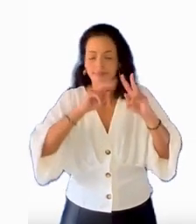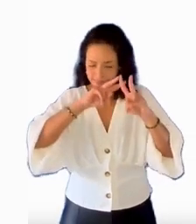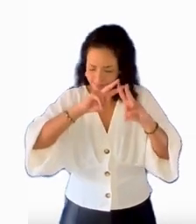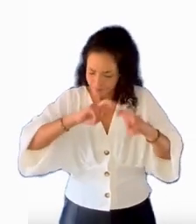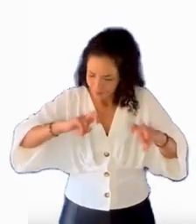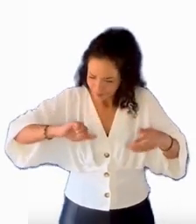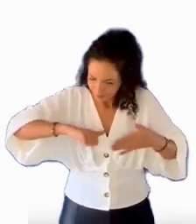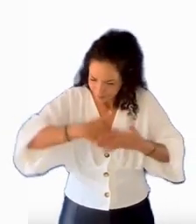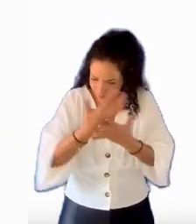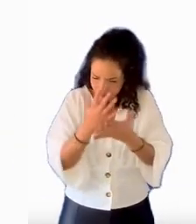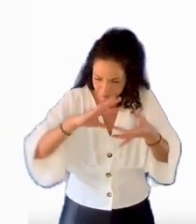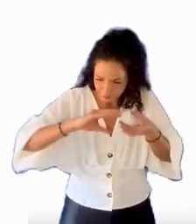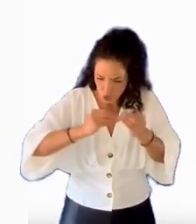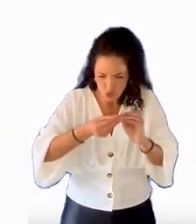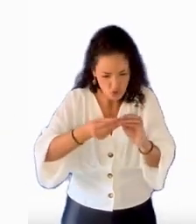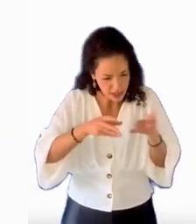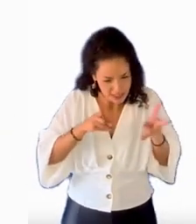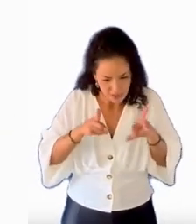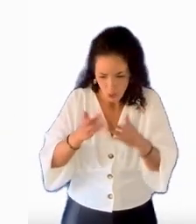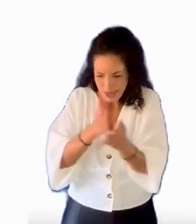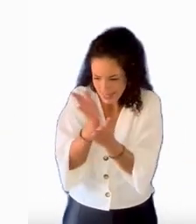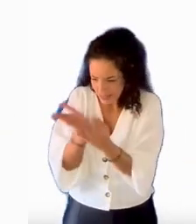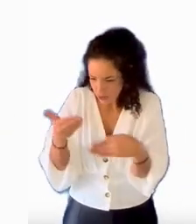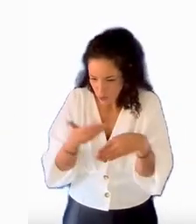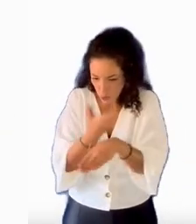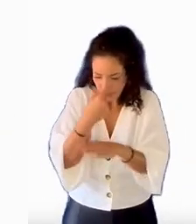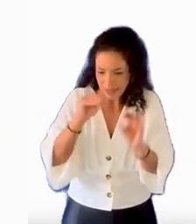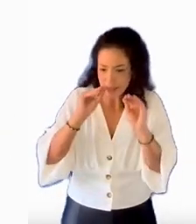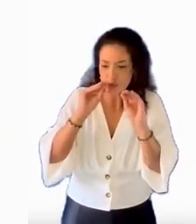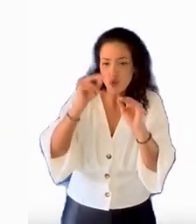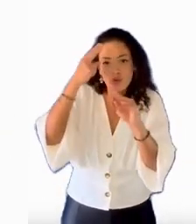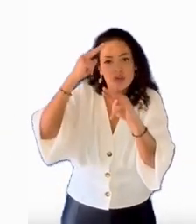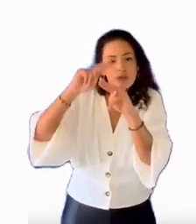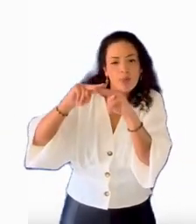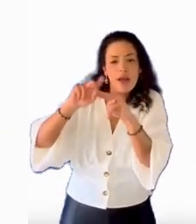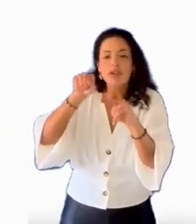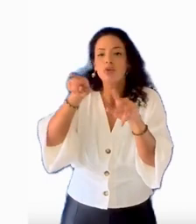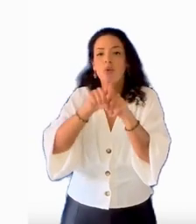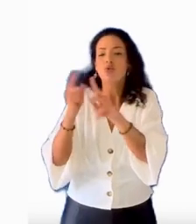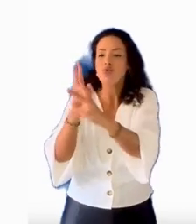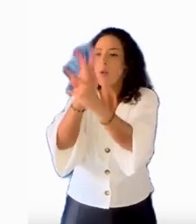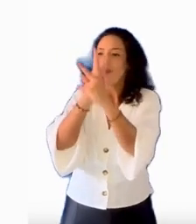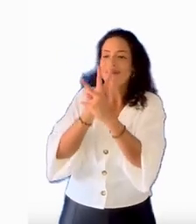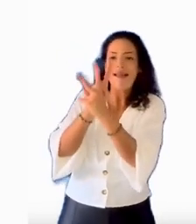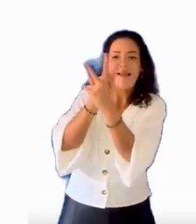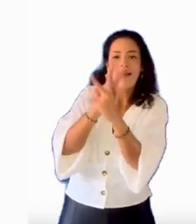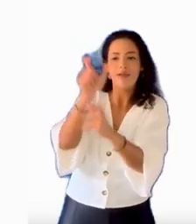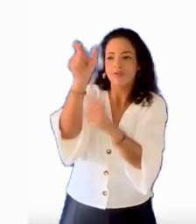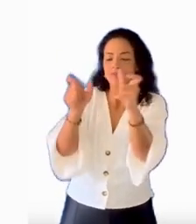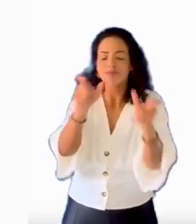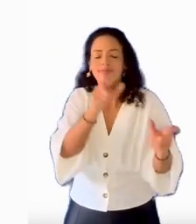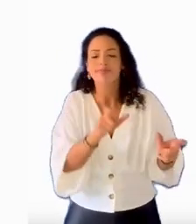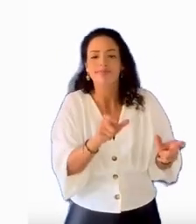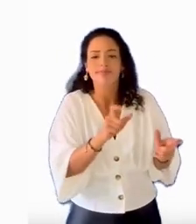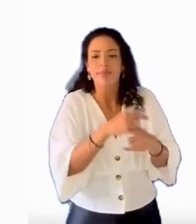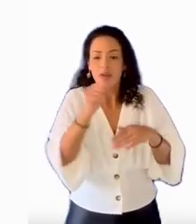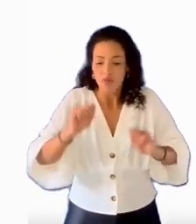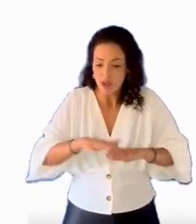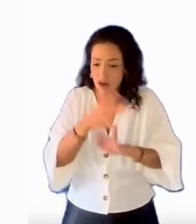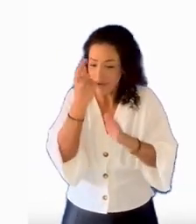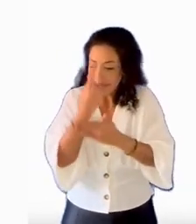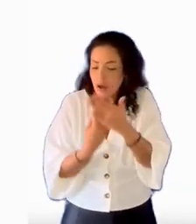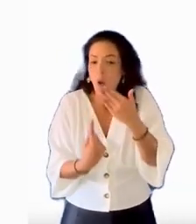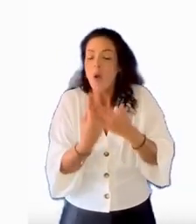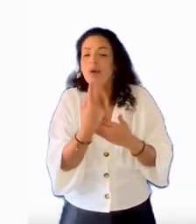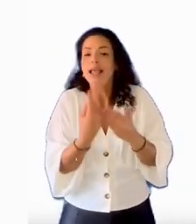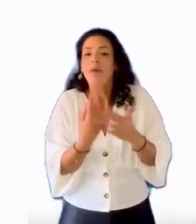develop creative ways of working which can be taught and shared with parents and caregivers. As Chapter 2 explains, recovery can only take place in the